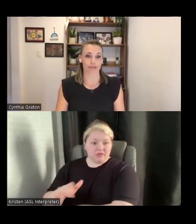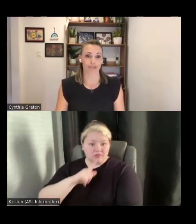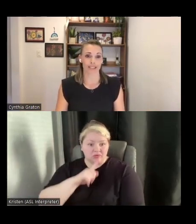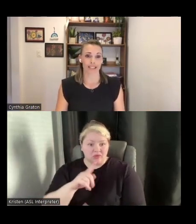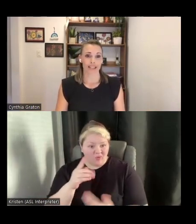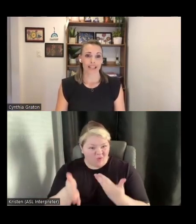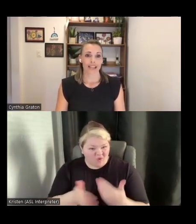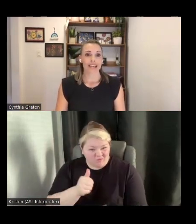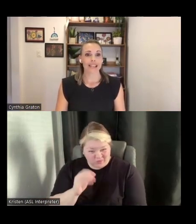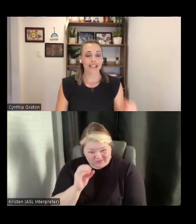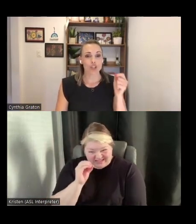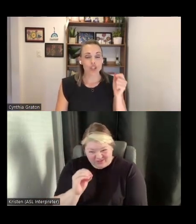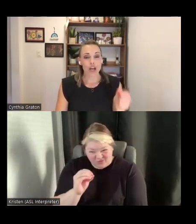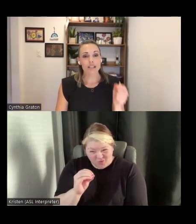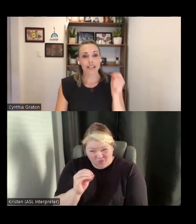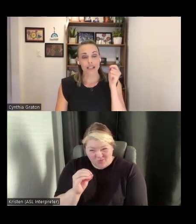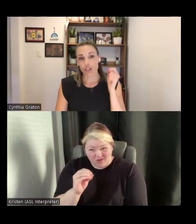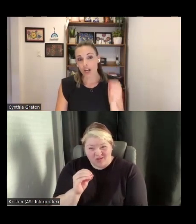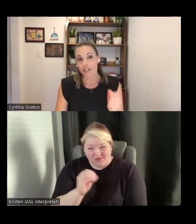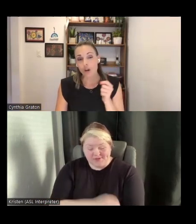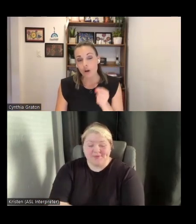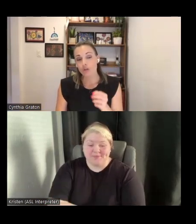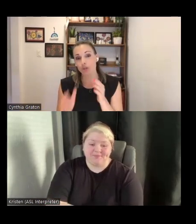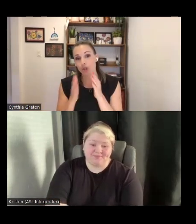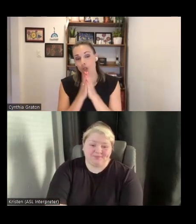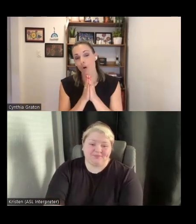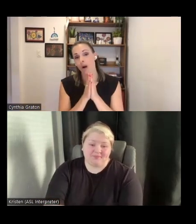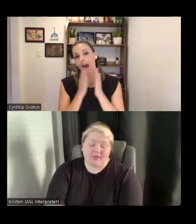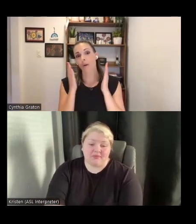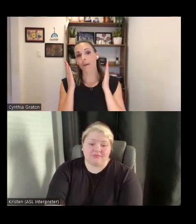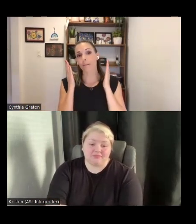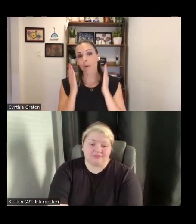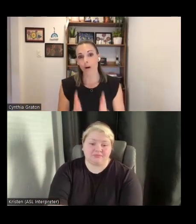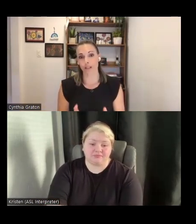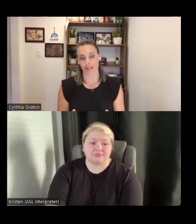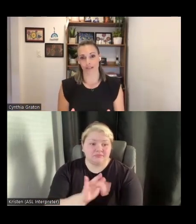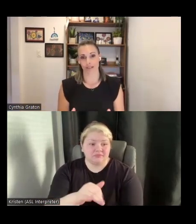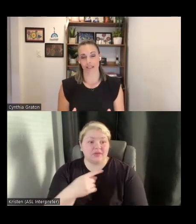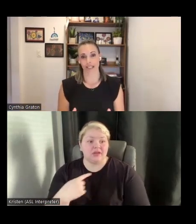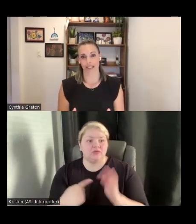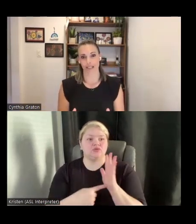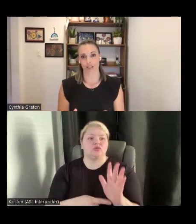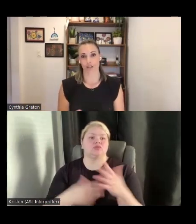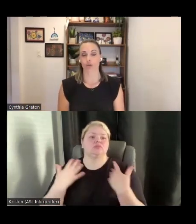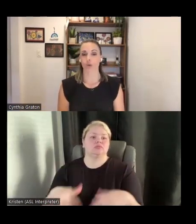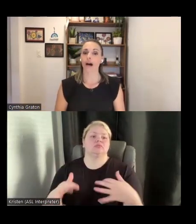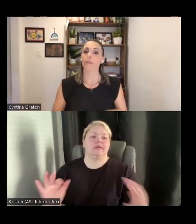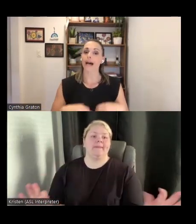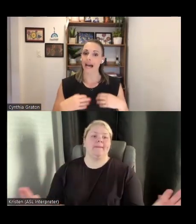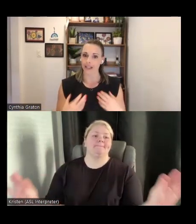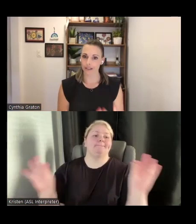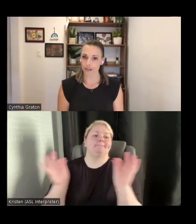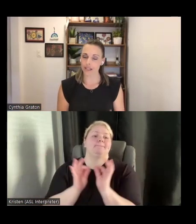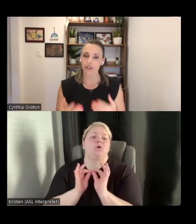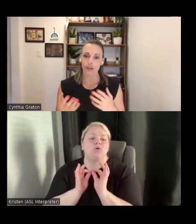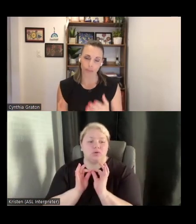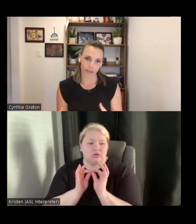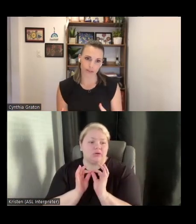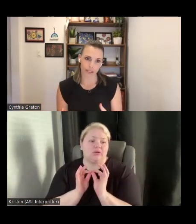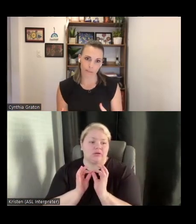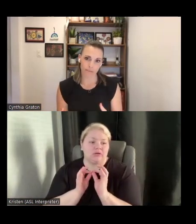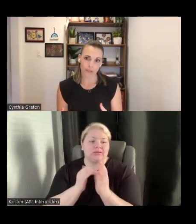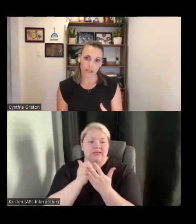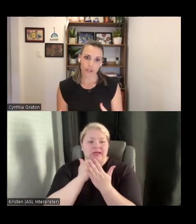now. It just goes to show how important it is to help adults in